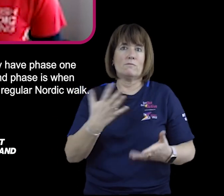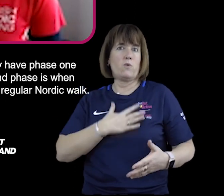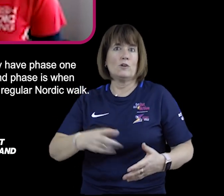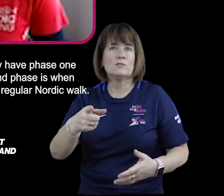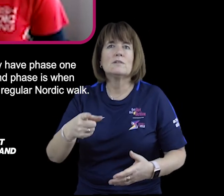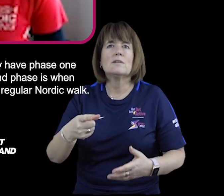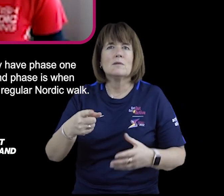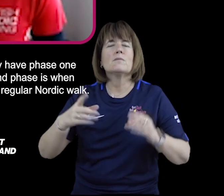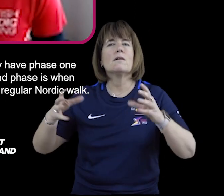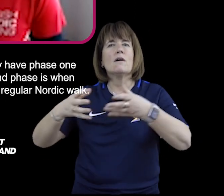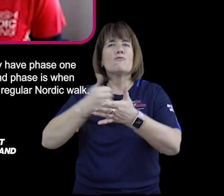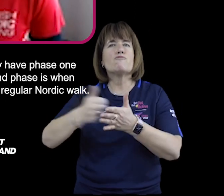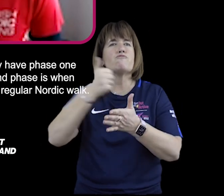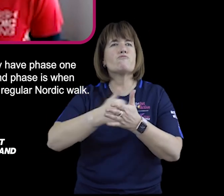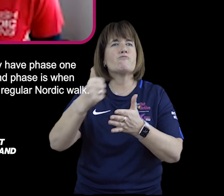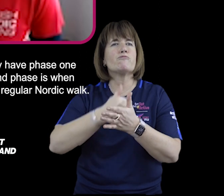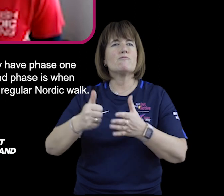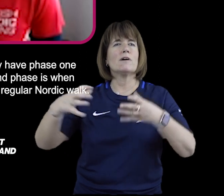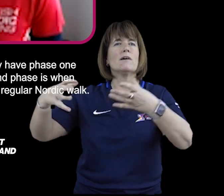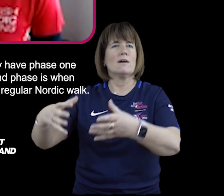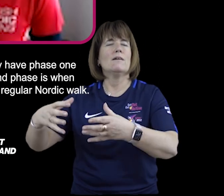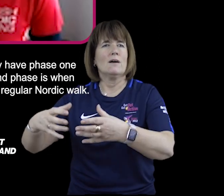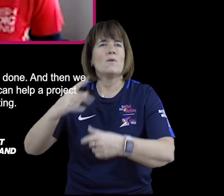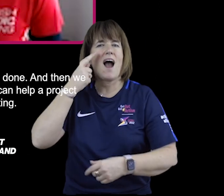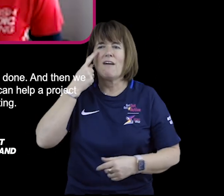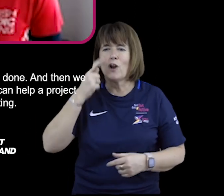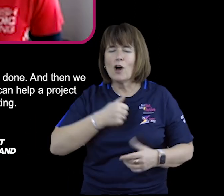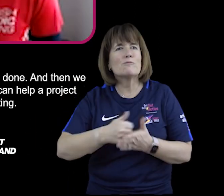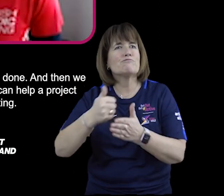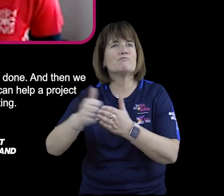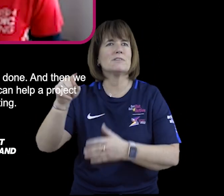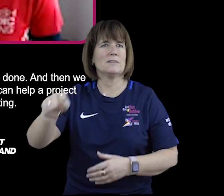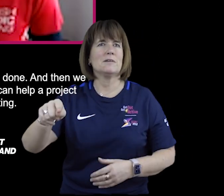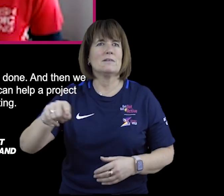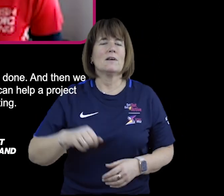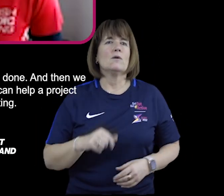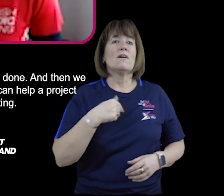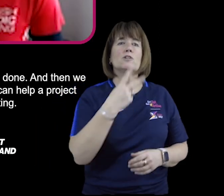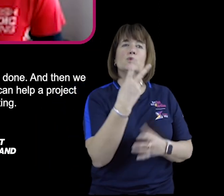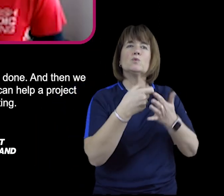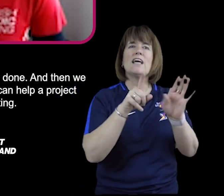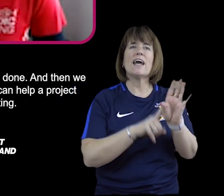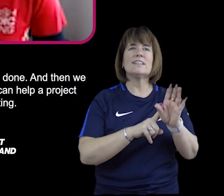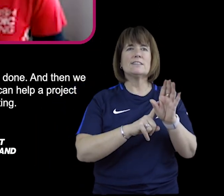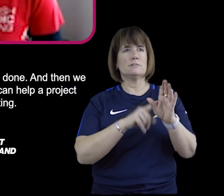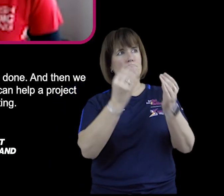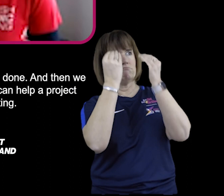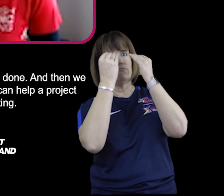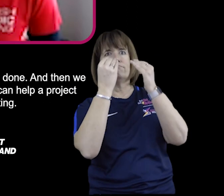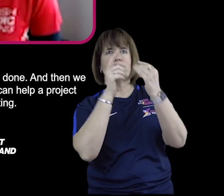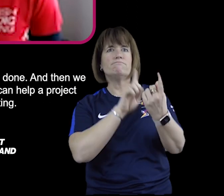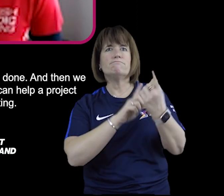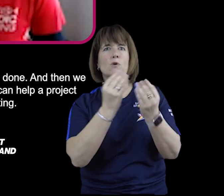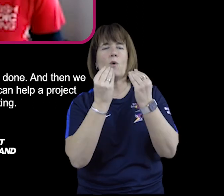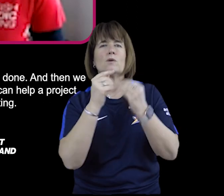Nordic walk. And so we have two courses at British Nordic Walking. We have a 2-day instructor course that has